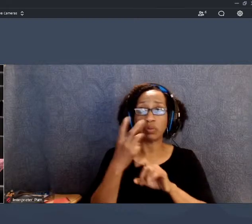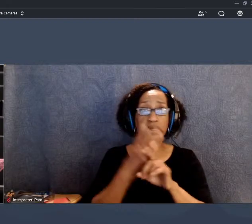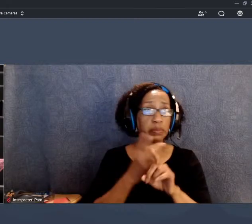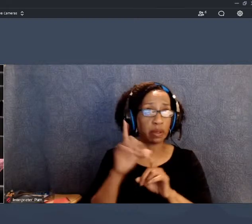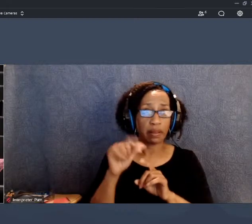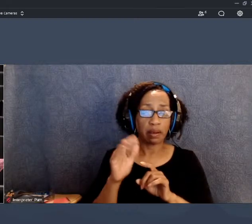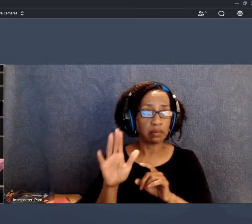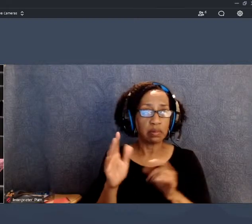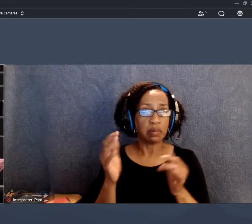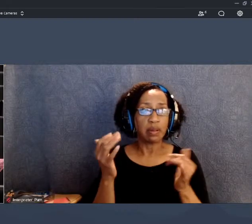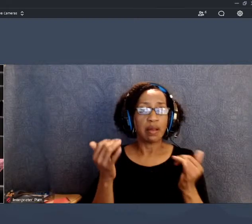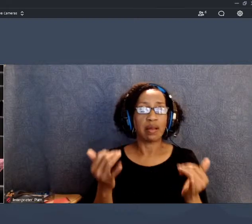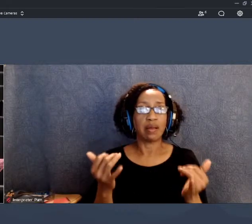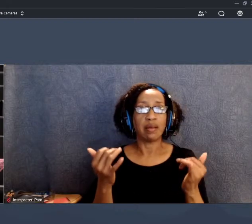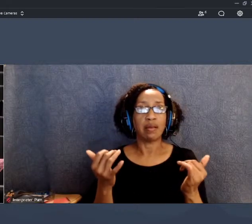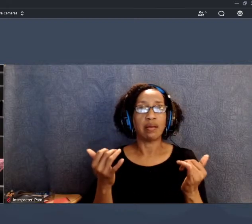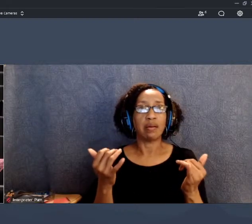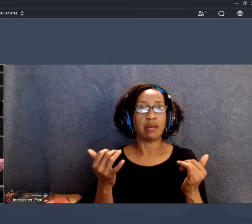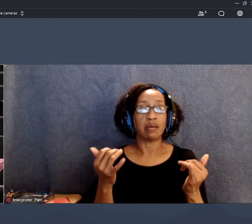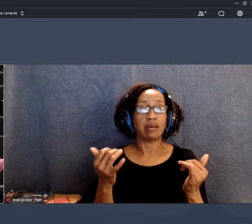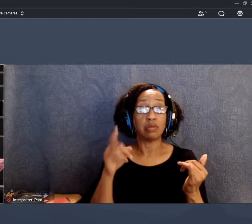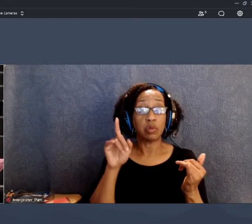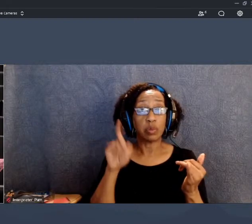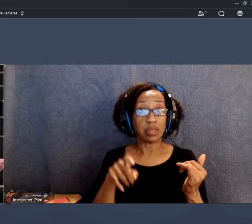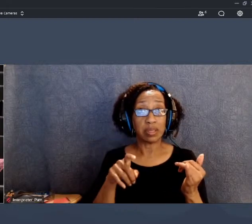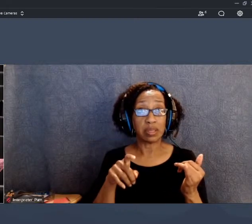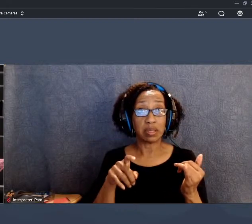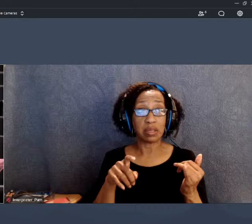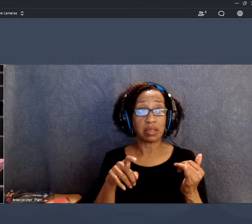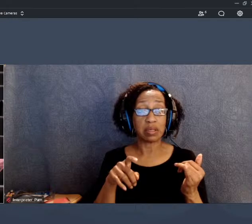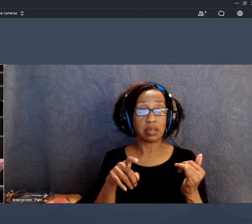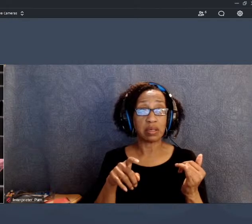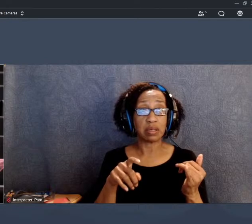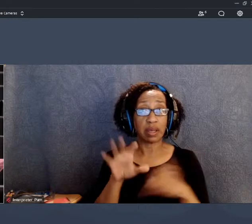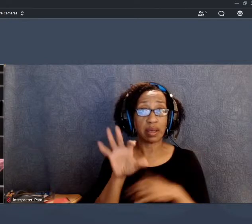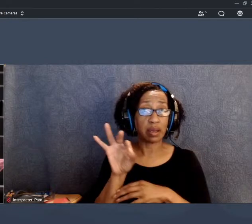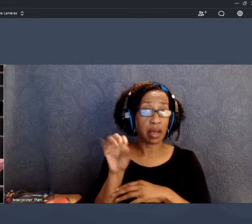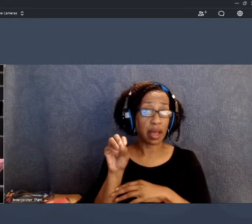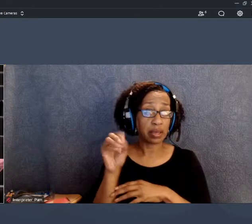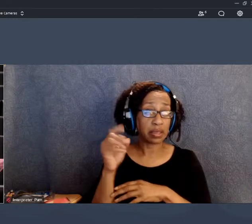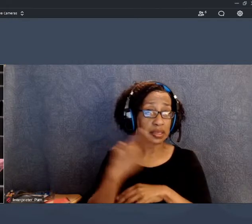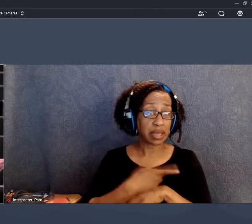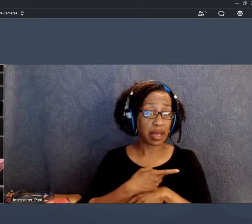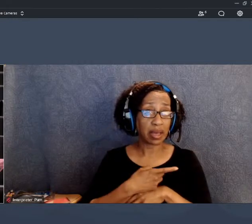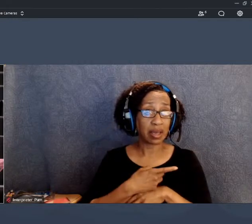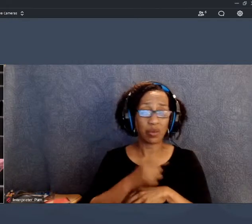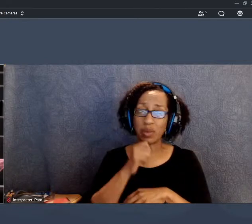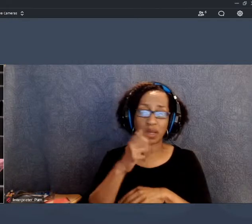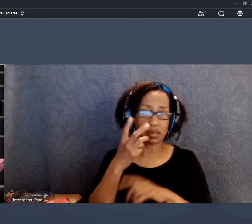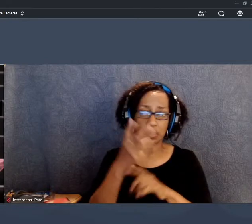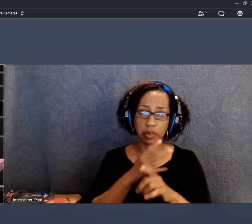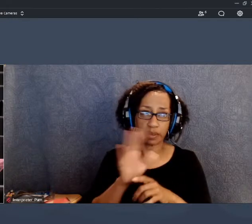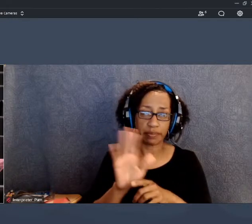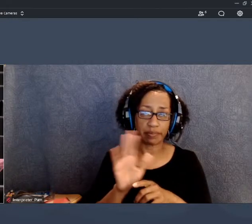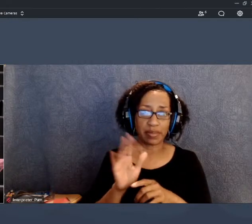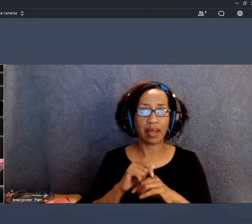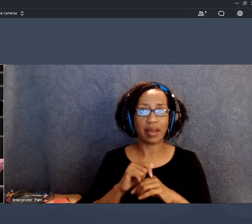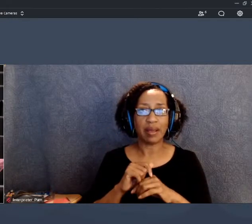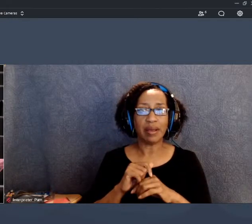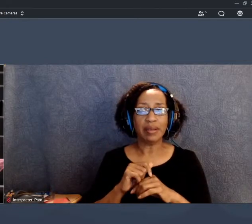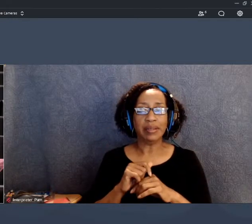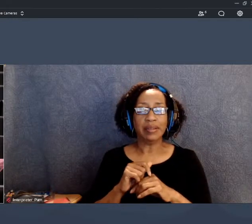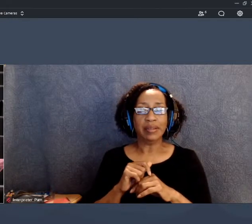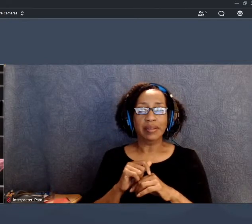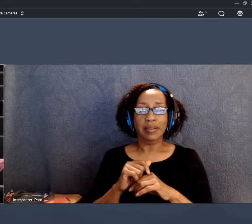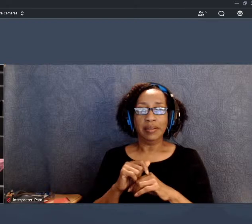strictly addressing, do we need to have a 6 month or even a 90-day or definitely not a 6 month. I think it was a friendly acceptance of the amendment